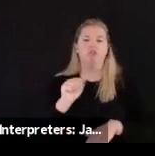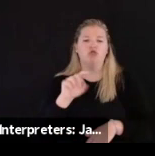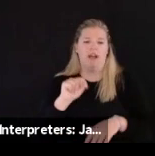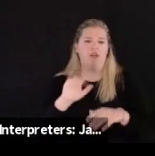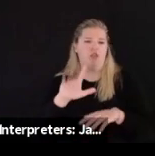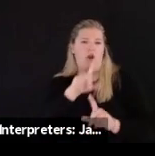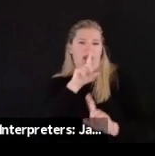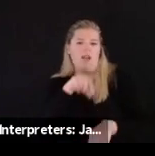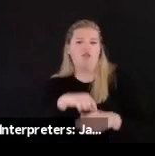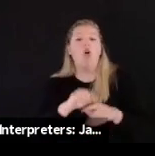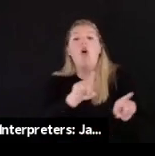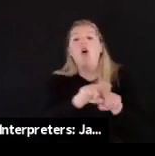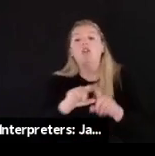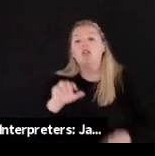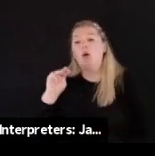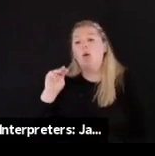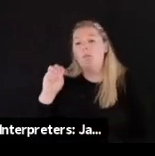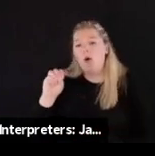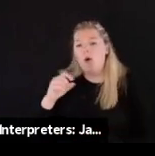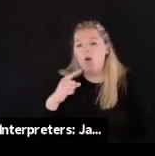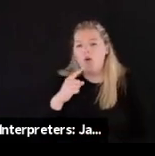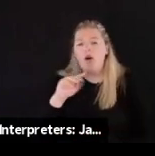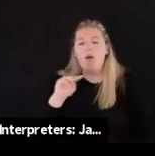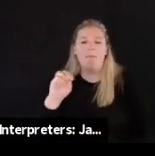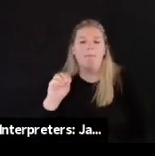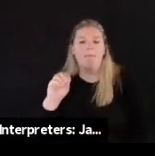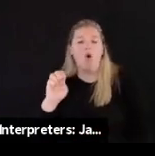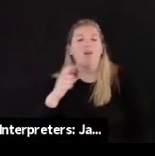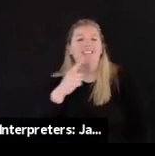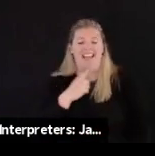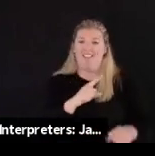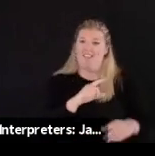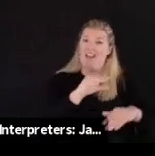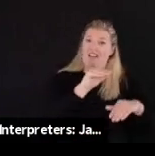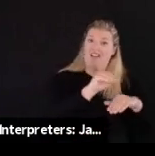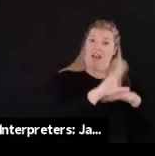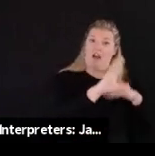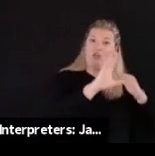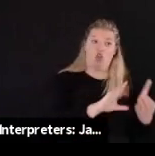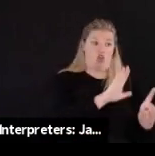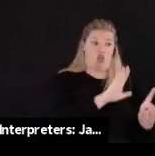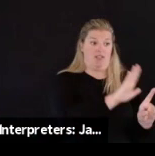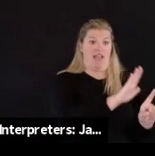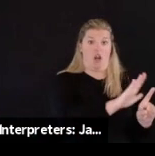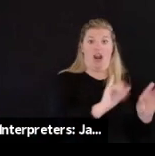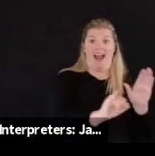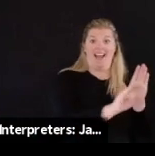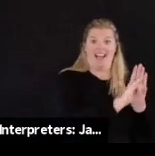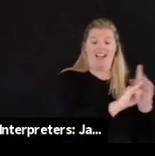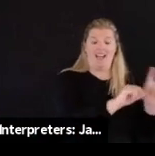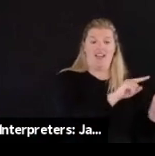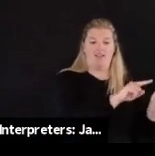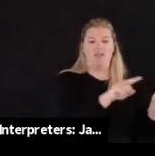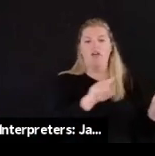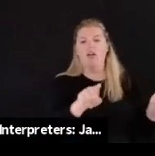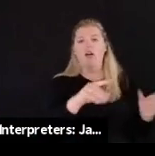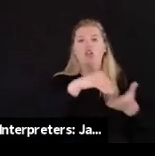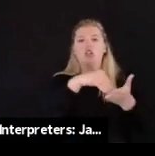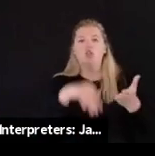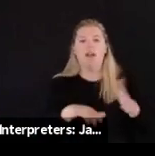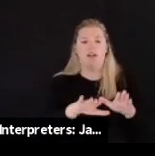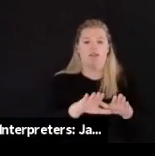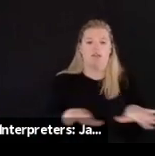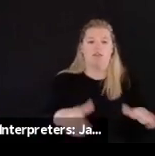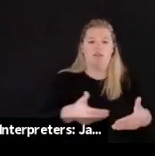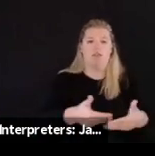Oh, and Mo also mentioned, make sure we have counselors who match the identities of our children, of our babies, of our students, so